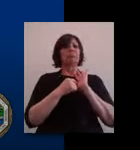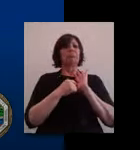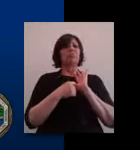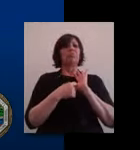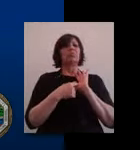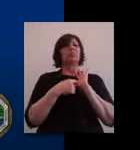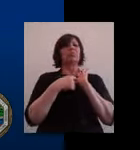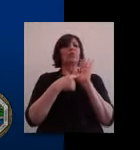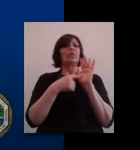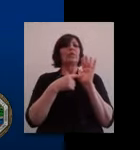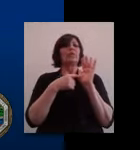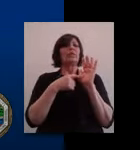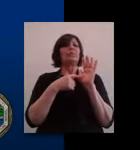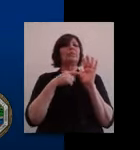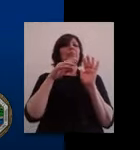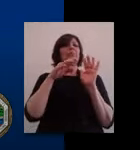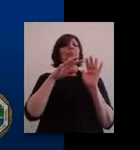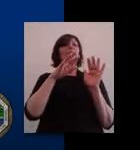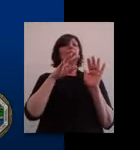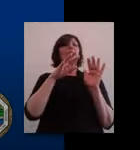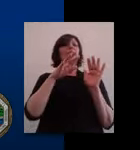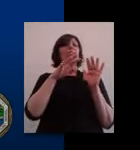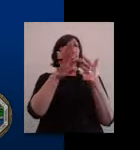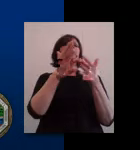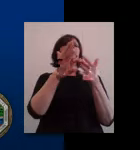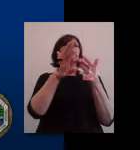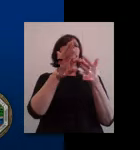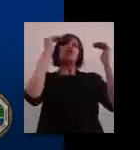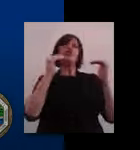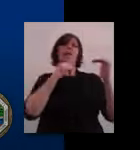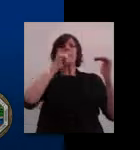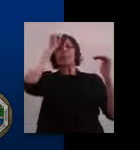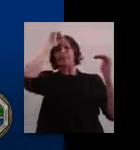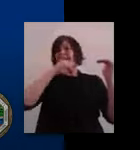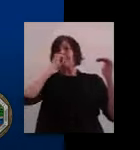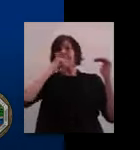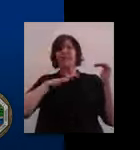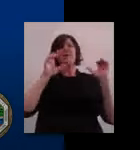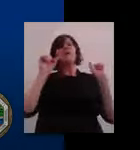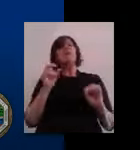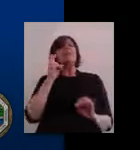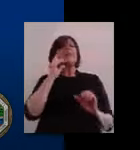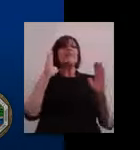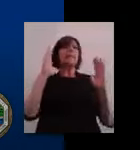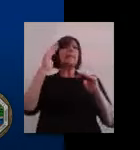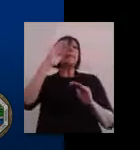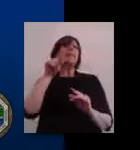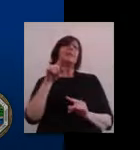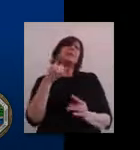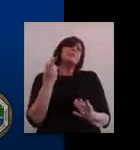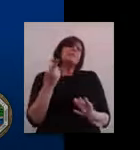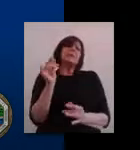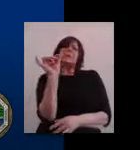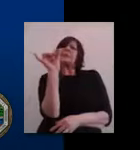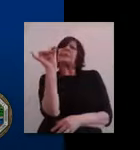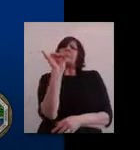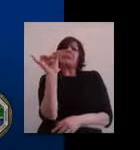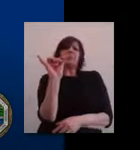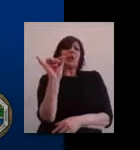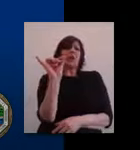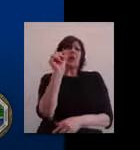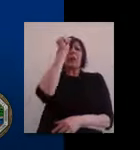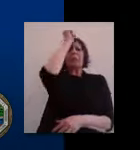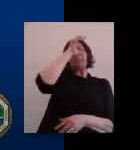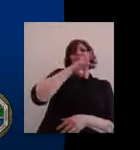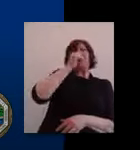by age and by gender. And so you can see it's fairly similar, gender, male, female. It's